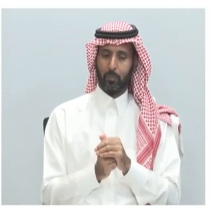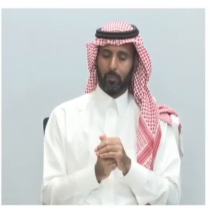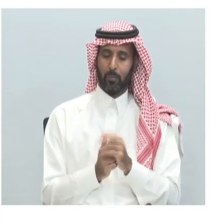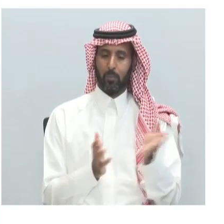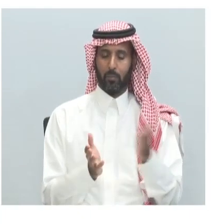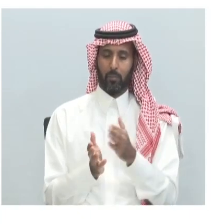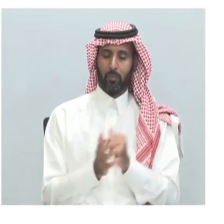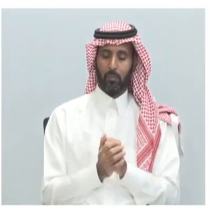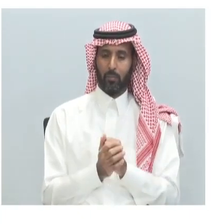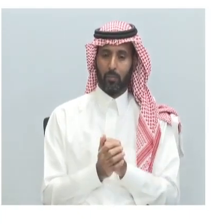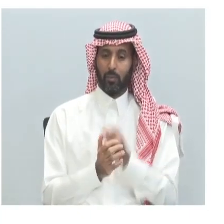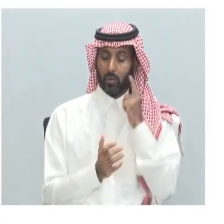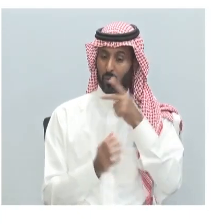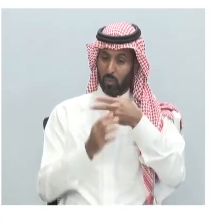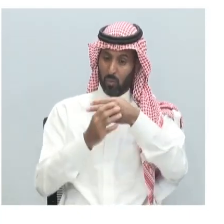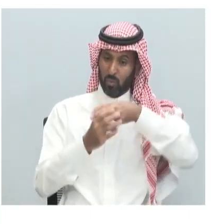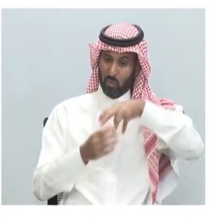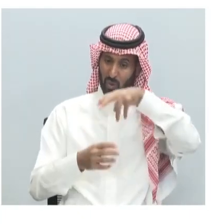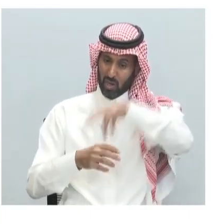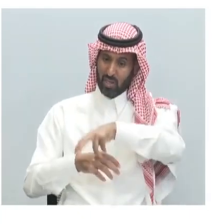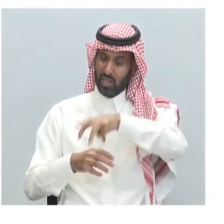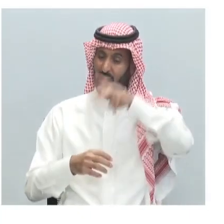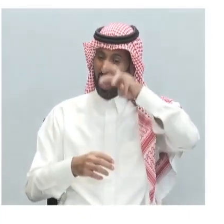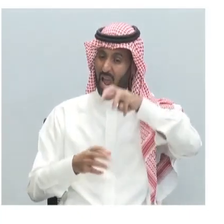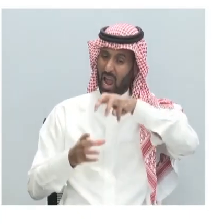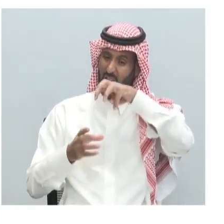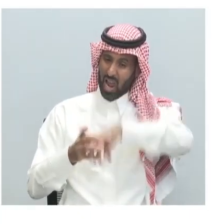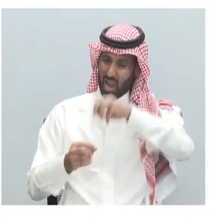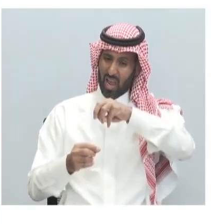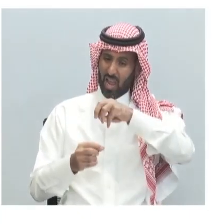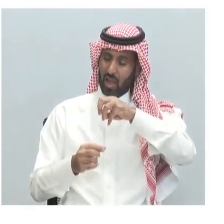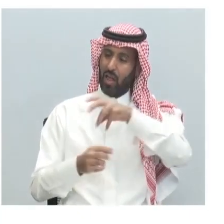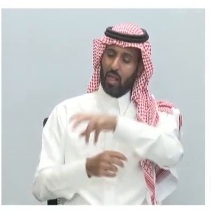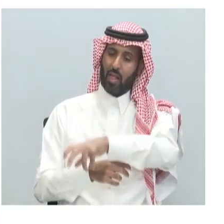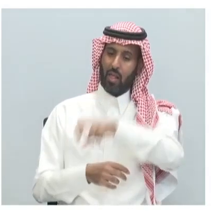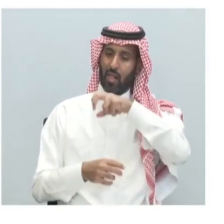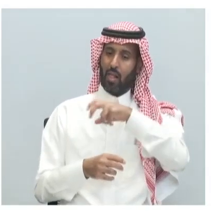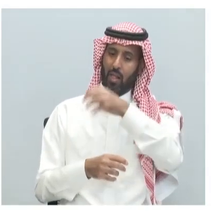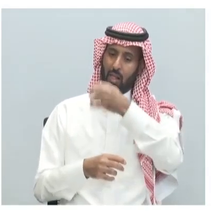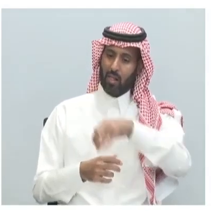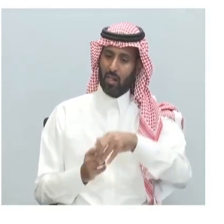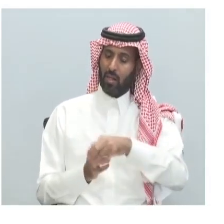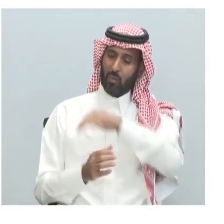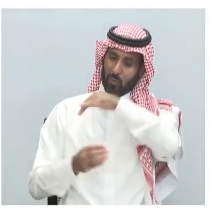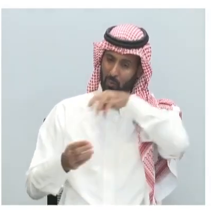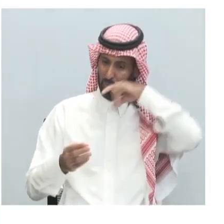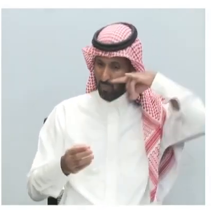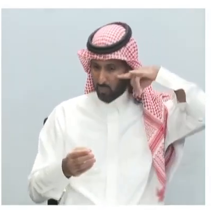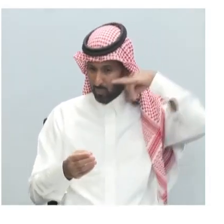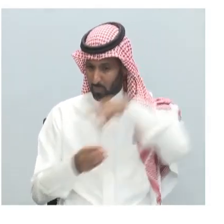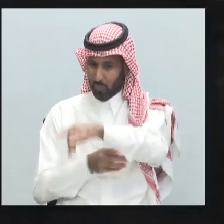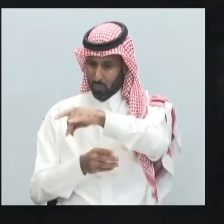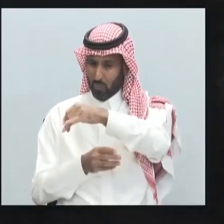after that, they have very sharp talons. Talons, okay, these are talons, and they are